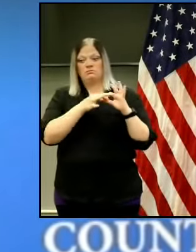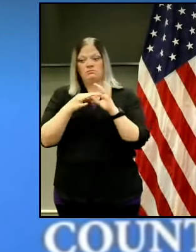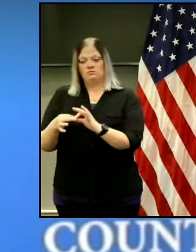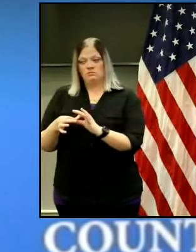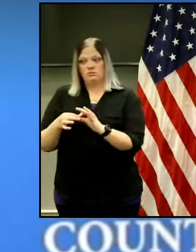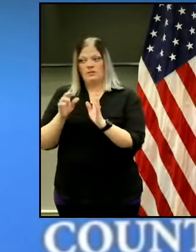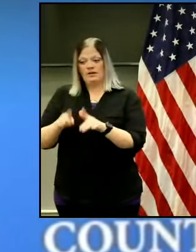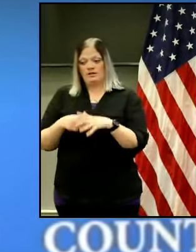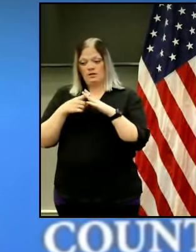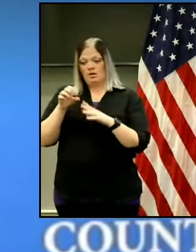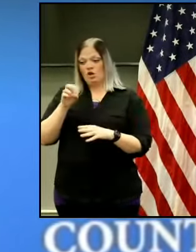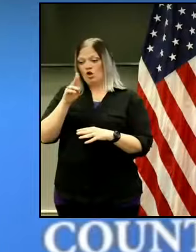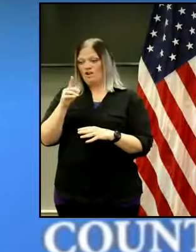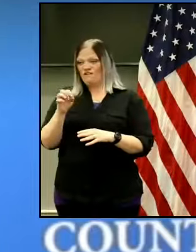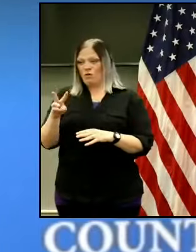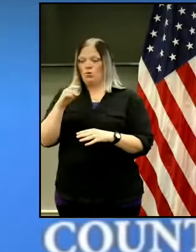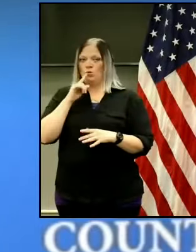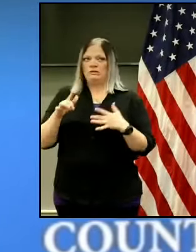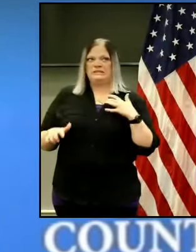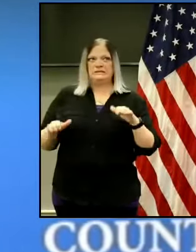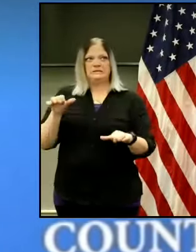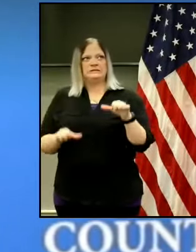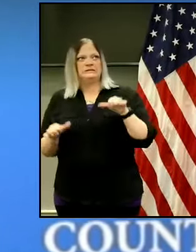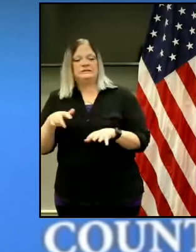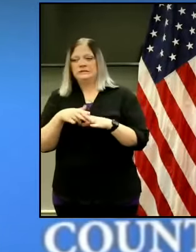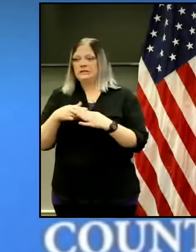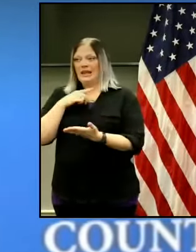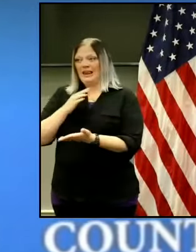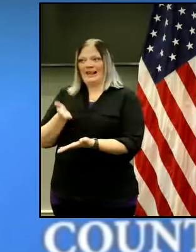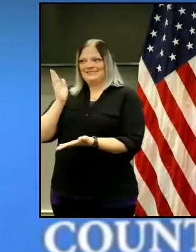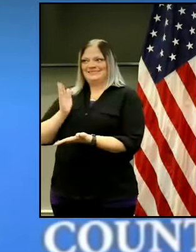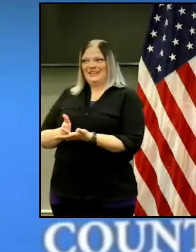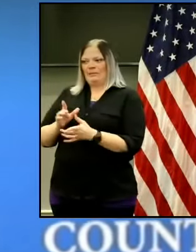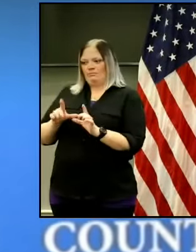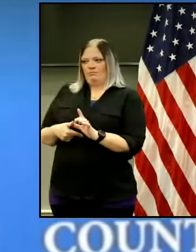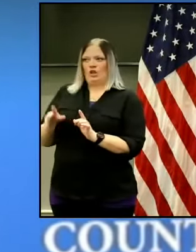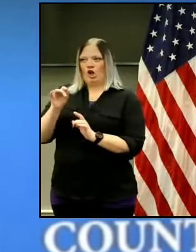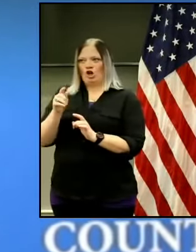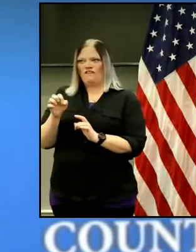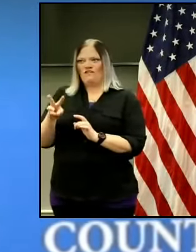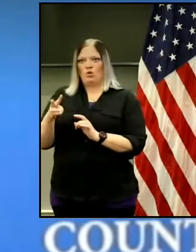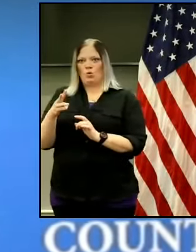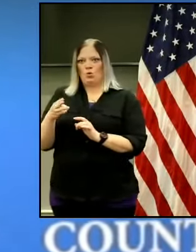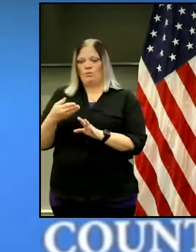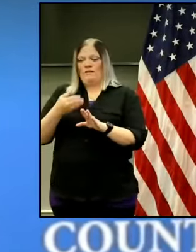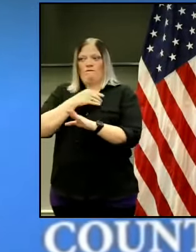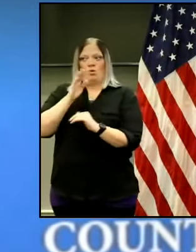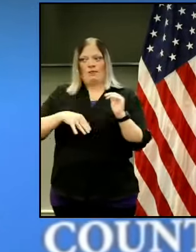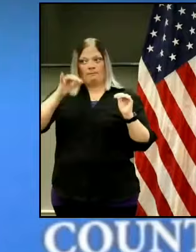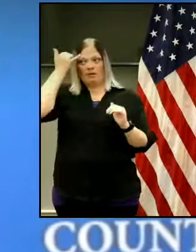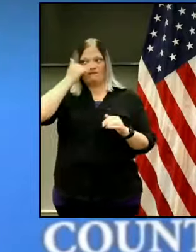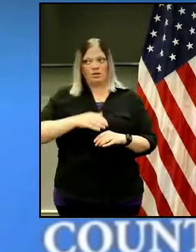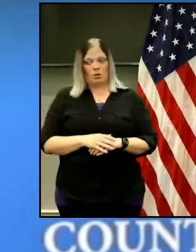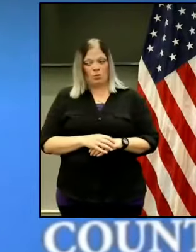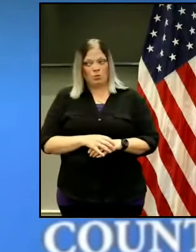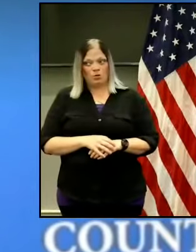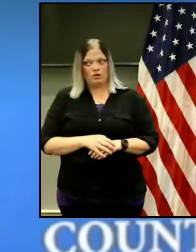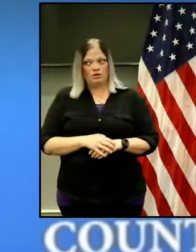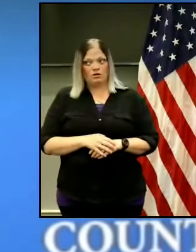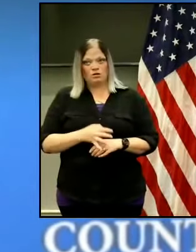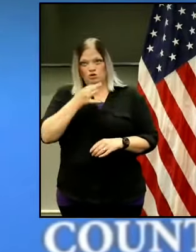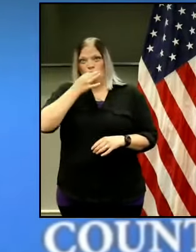to implementing a curfew and how I was torn and how I pulled off the curfew a lot sooner than was done in the city of Buffalo.